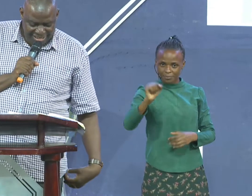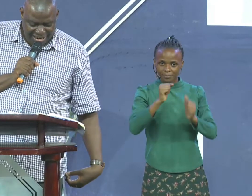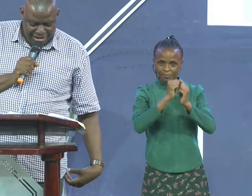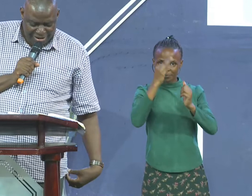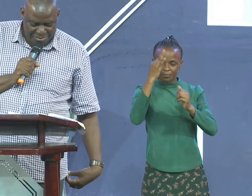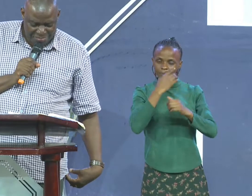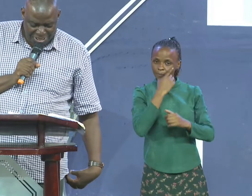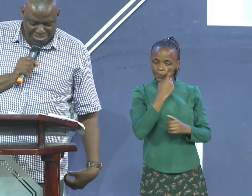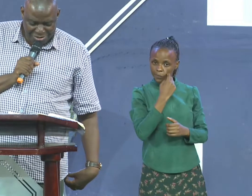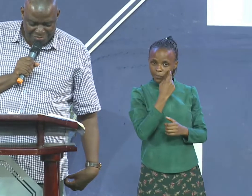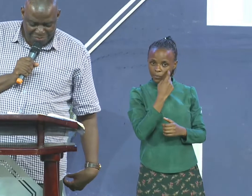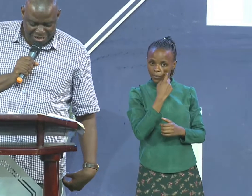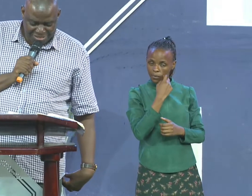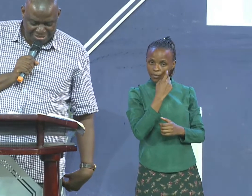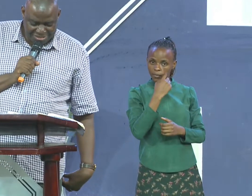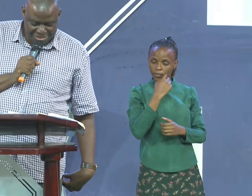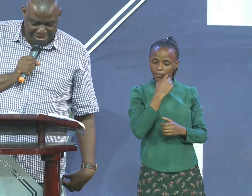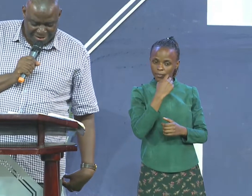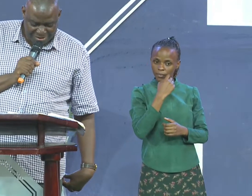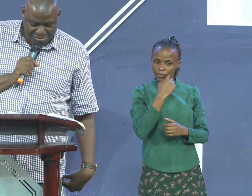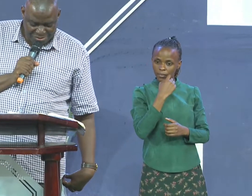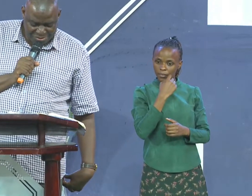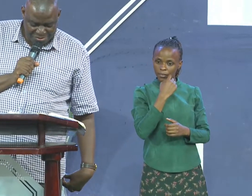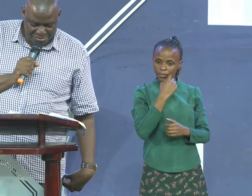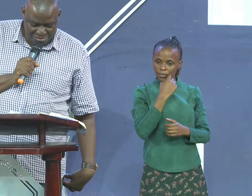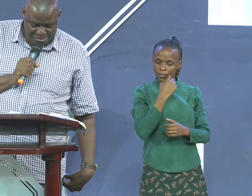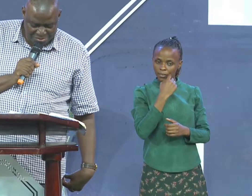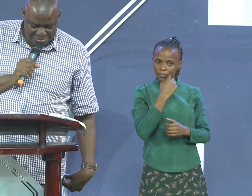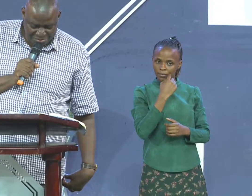just pick it on from verse